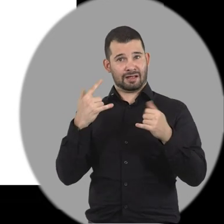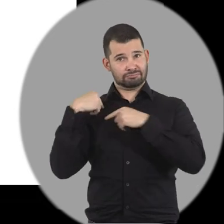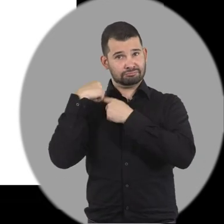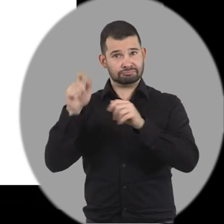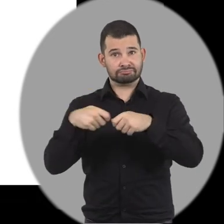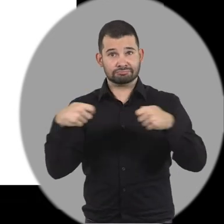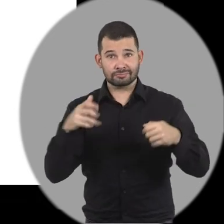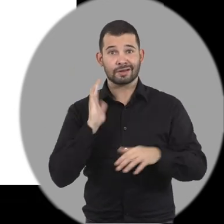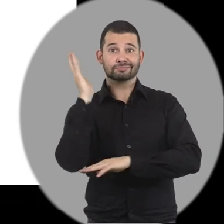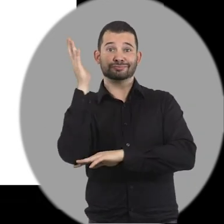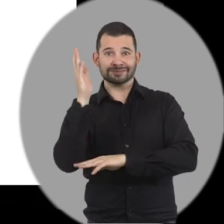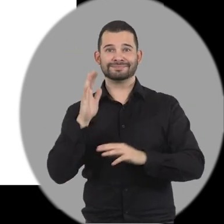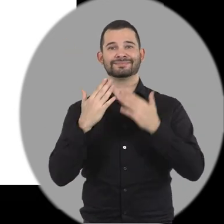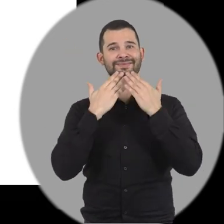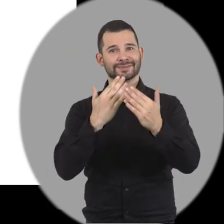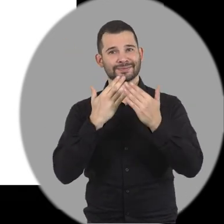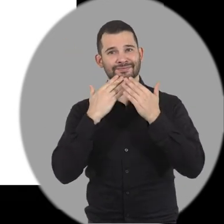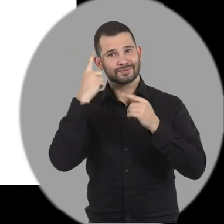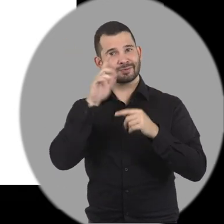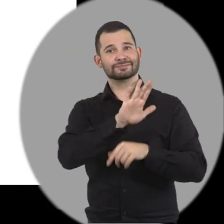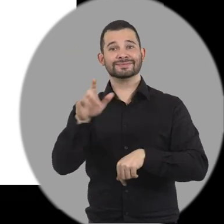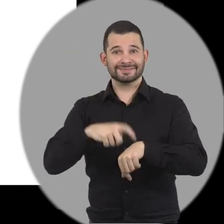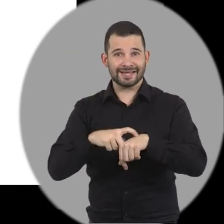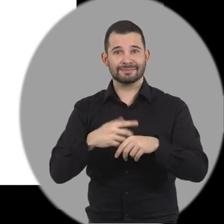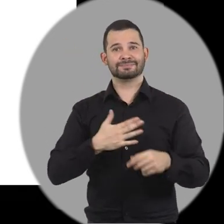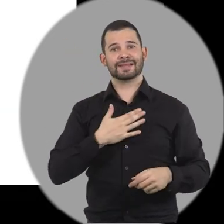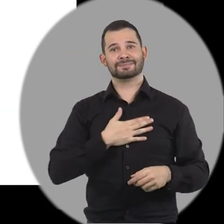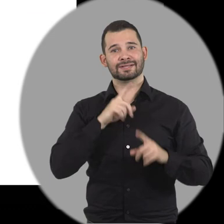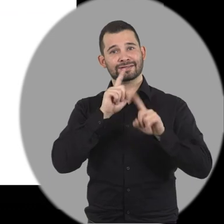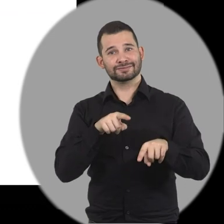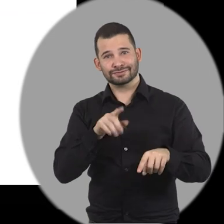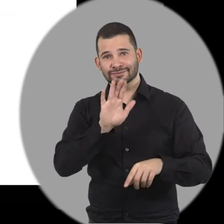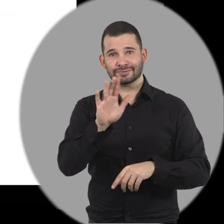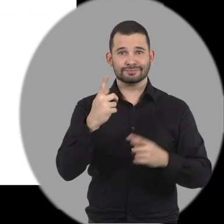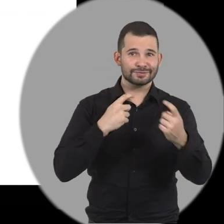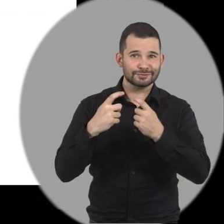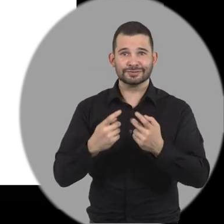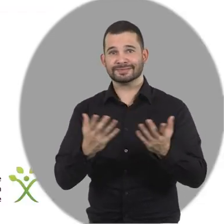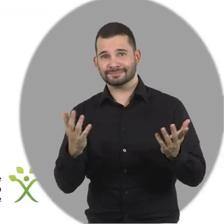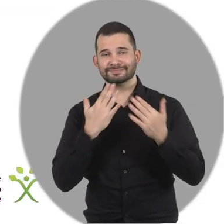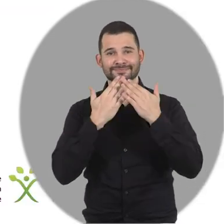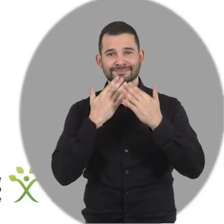presentation. Thank you for your time today. We're happy to take your questions now. Thank you.